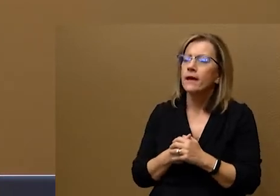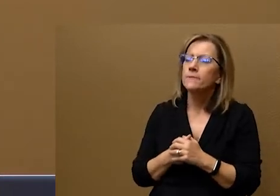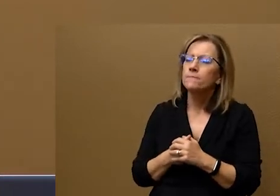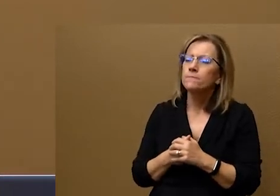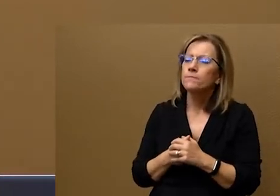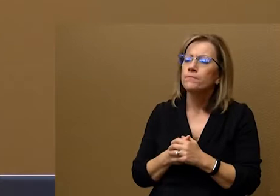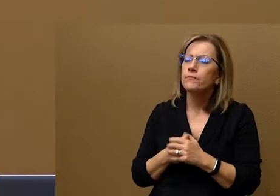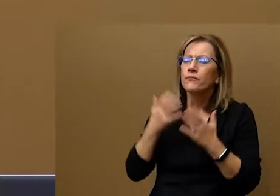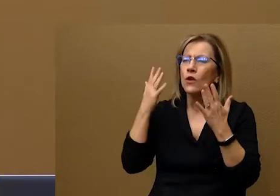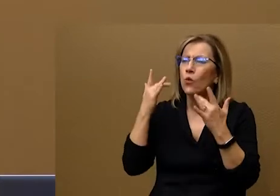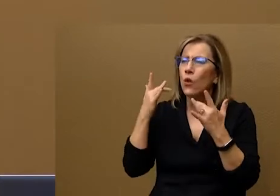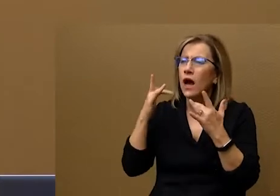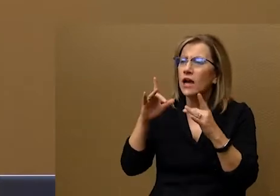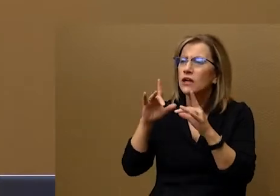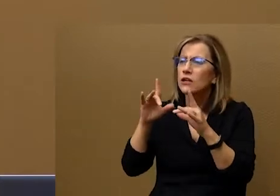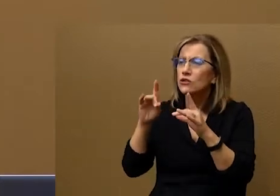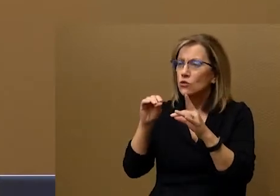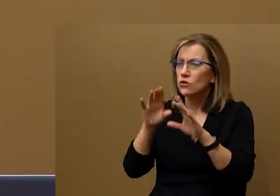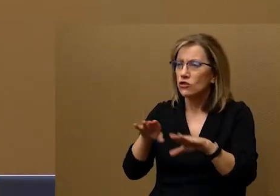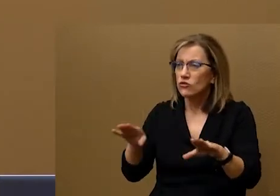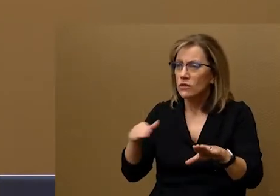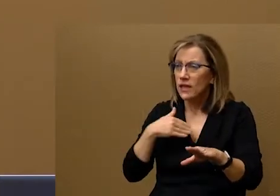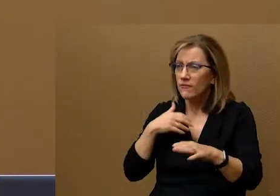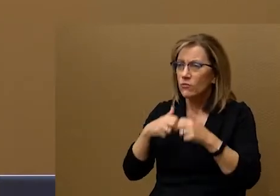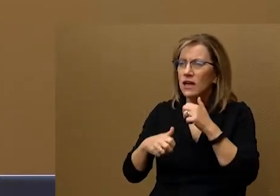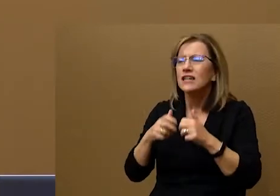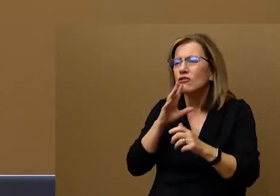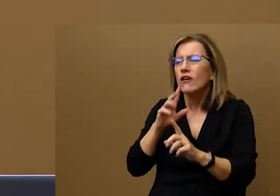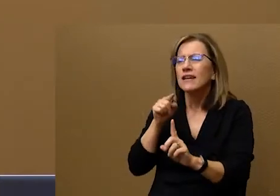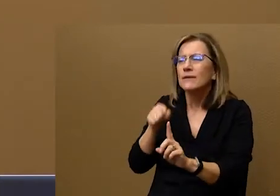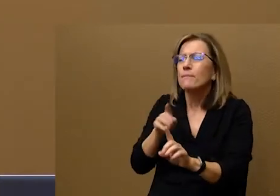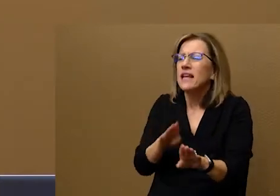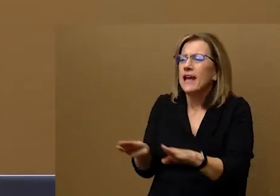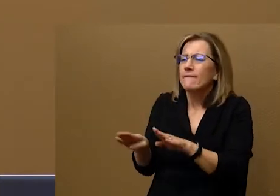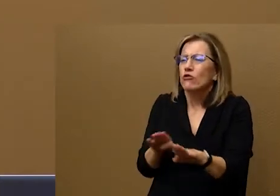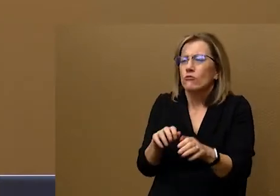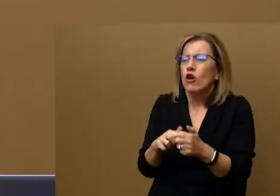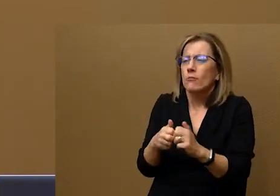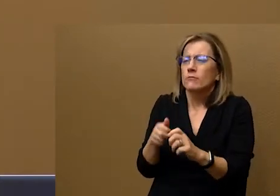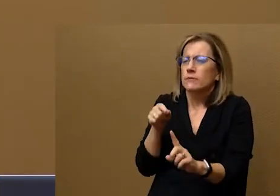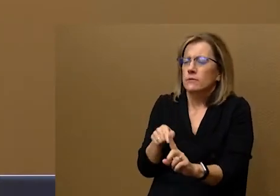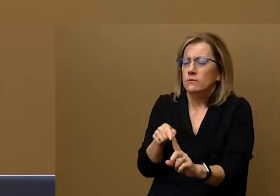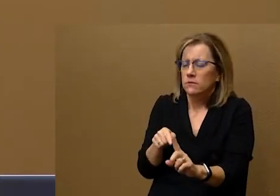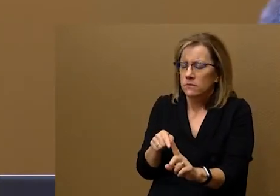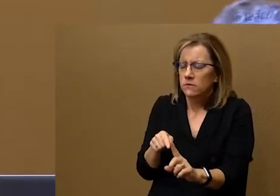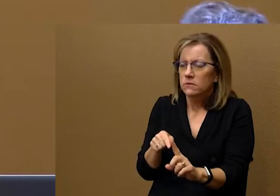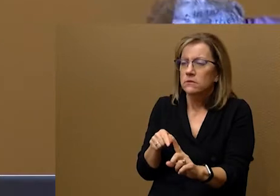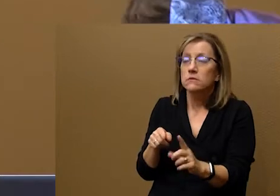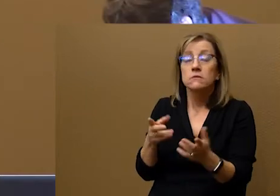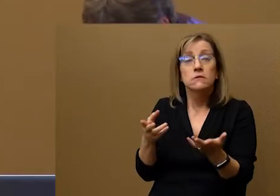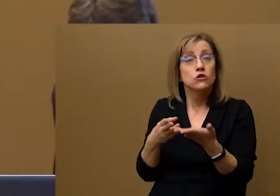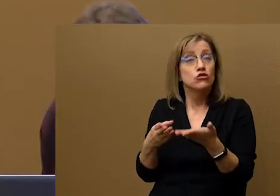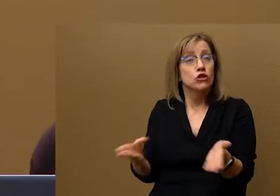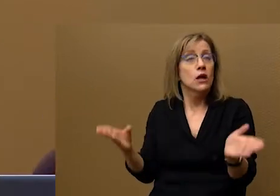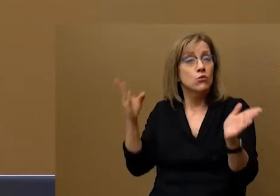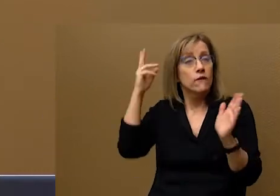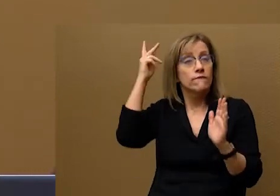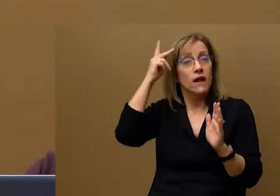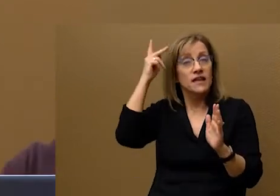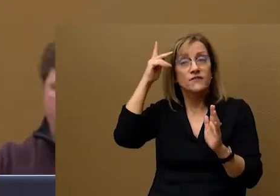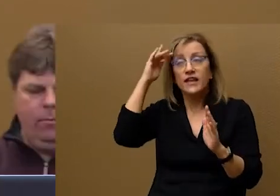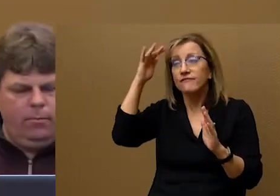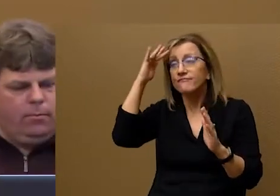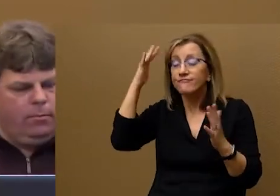says, why do children have problems? And particularly he's talking about behavioral problems. He says